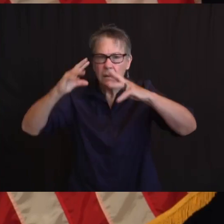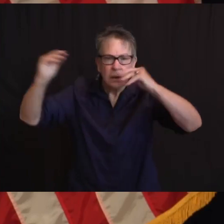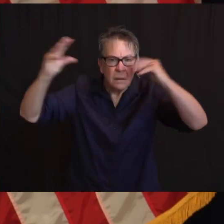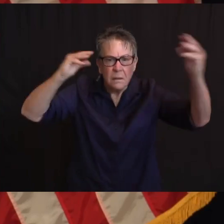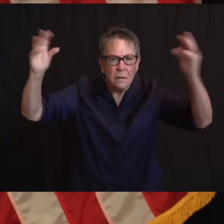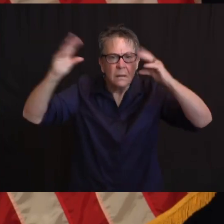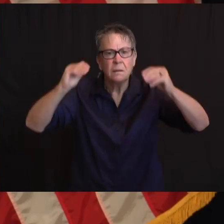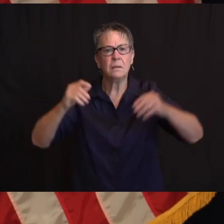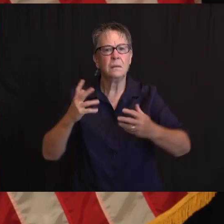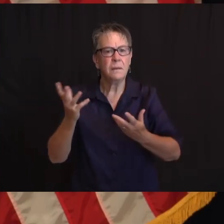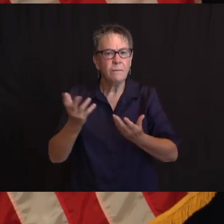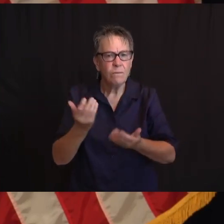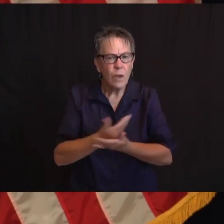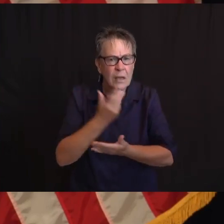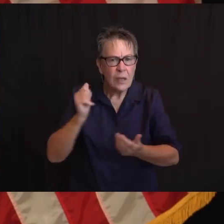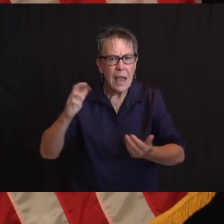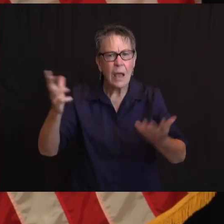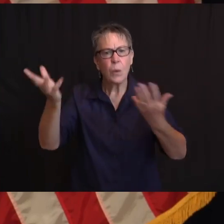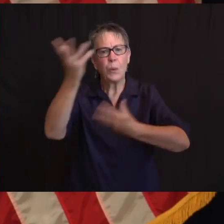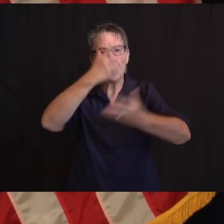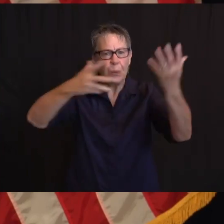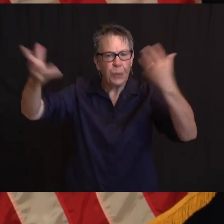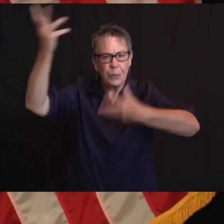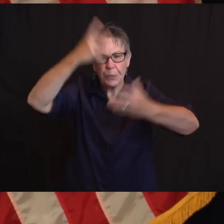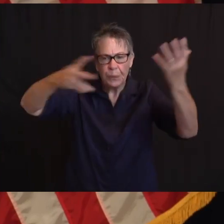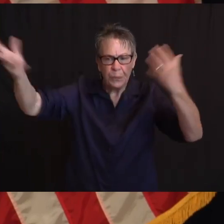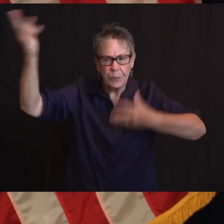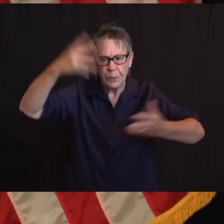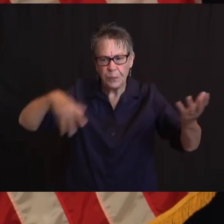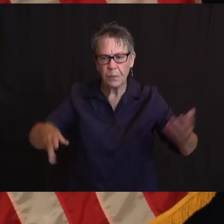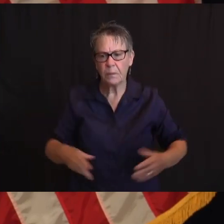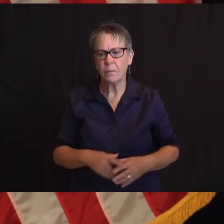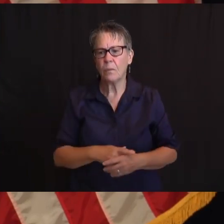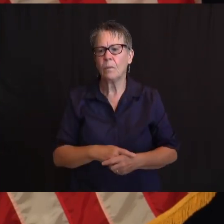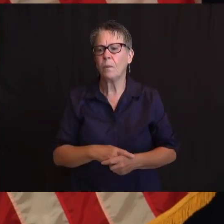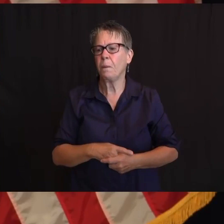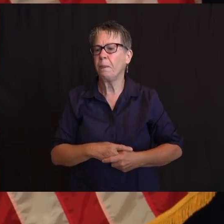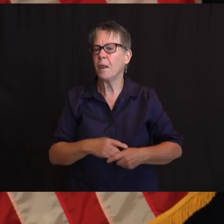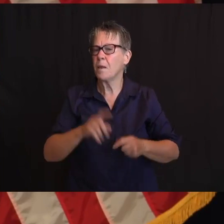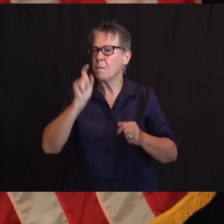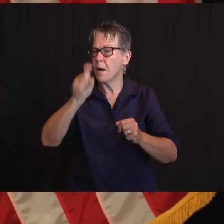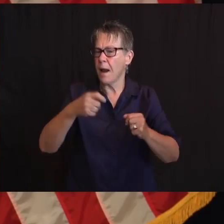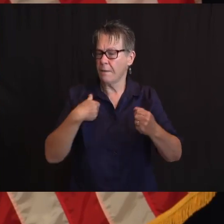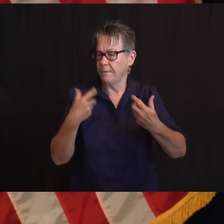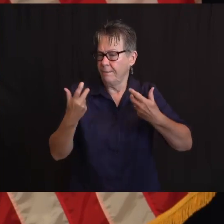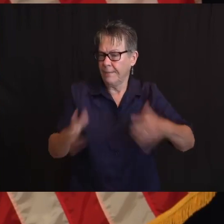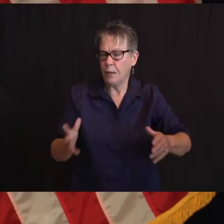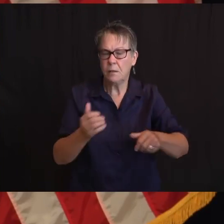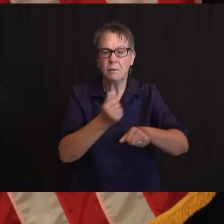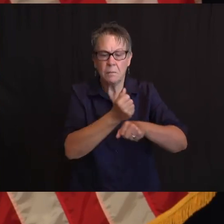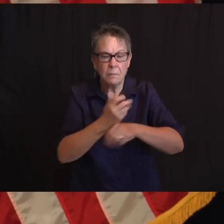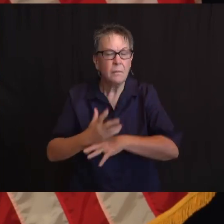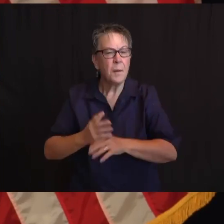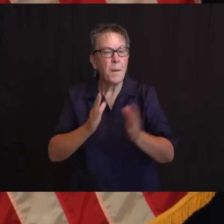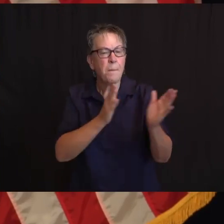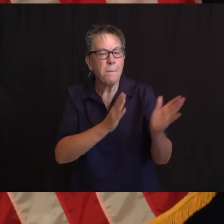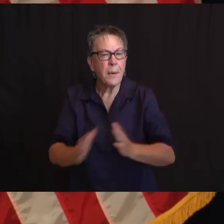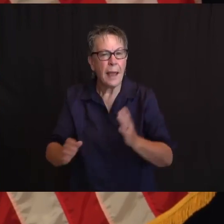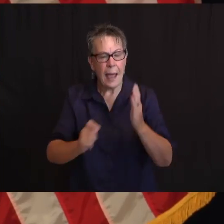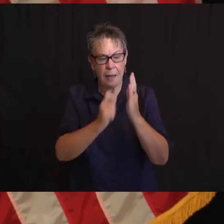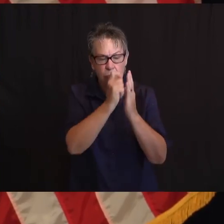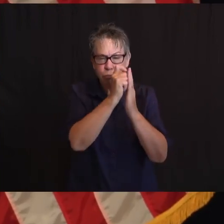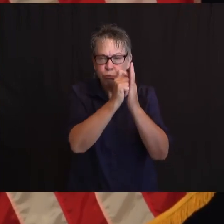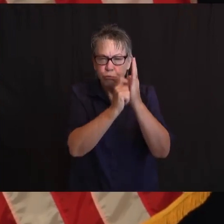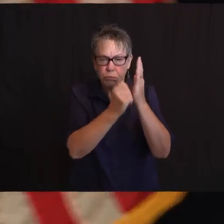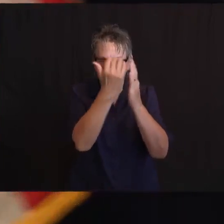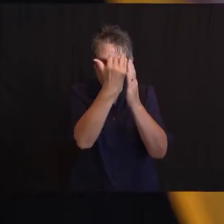that is set forth in the rules. It's a little detailed, but, it's certainly set forth in rule. And we can follow up and make sure you know